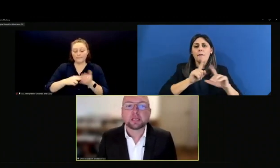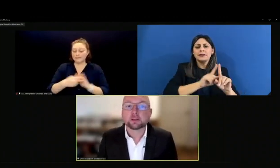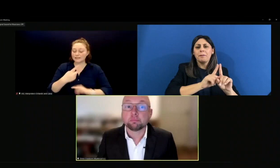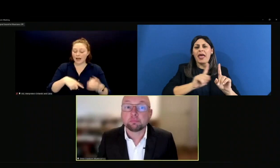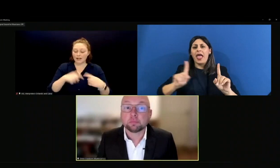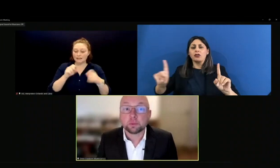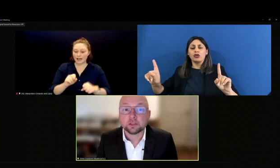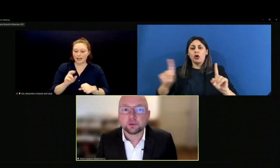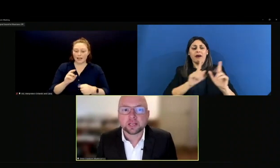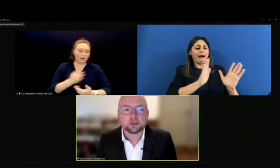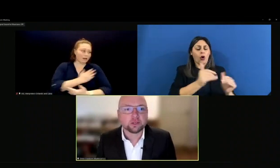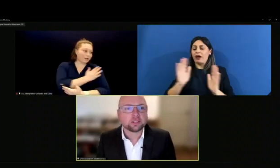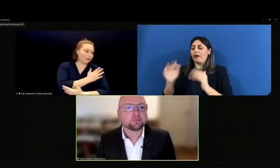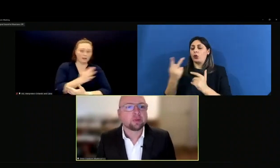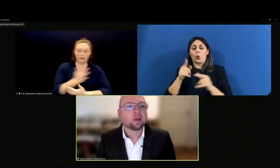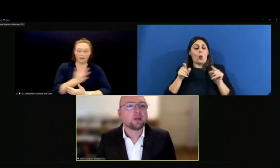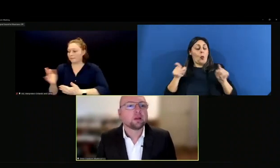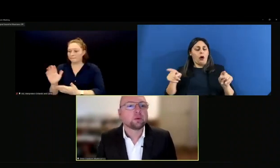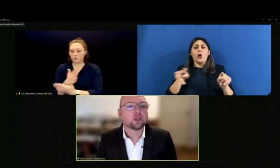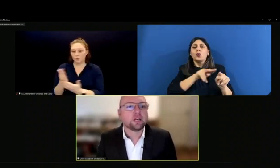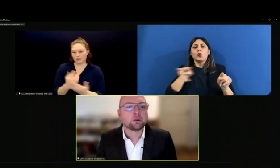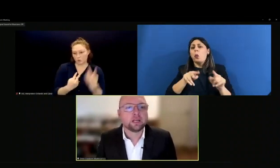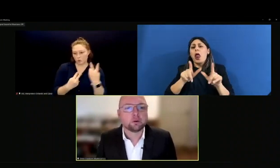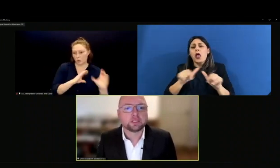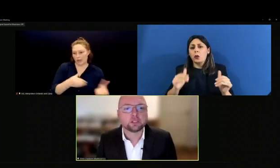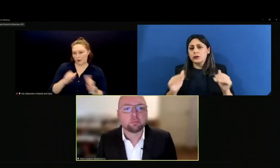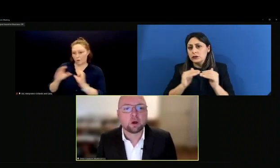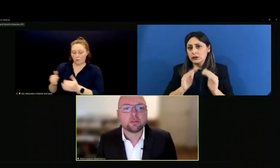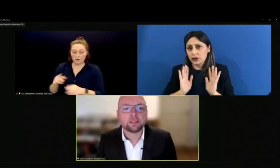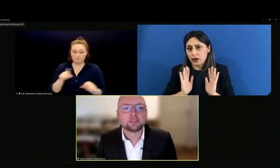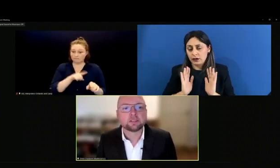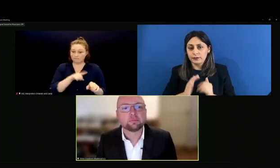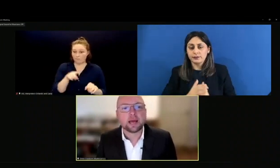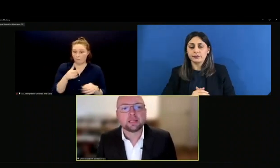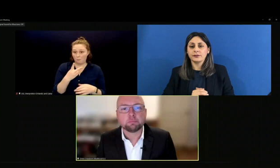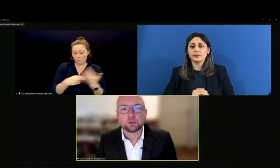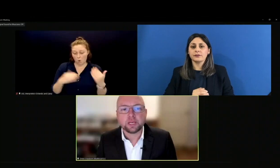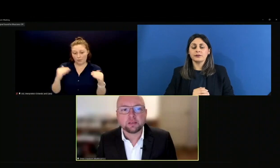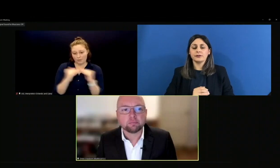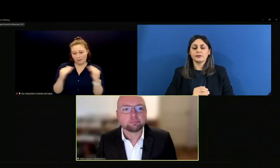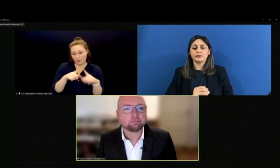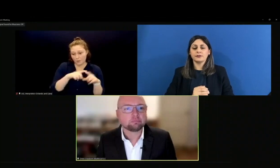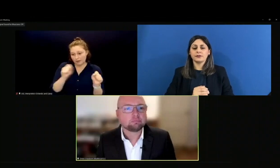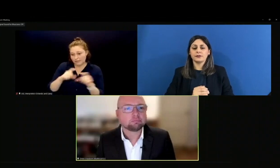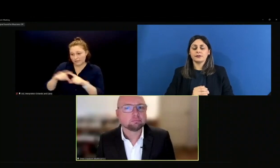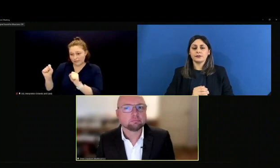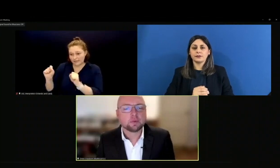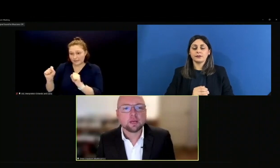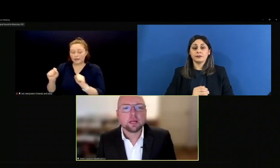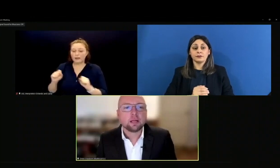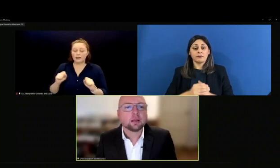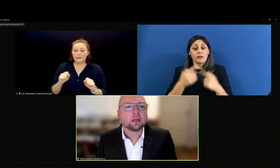on a spectrum between the two categories, which are equally linguistics on both ends and in between.